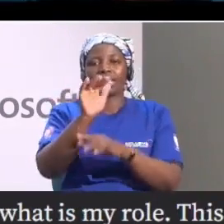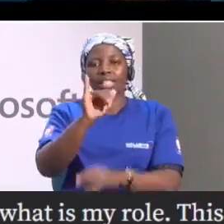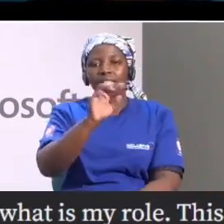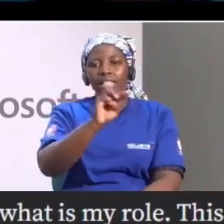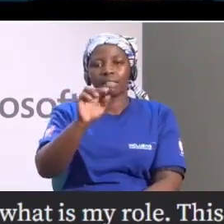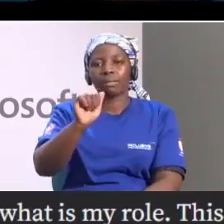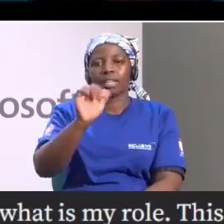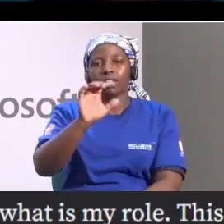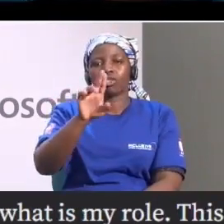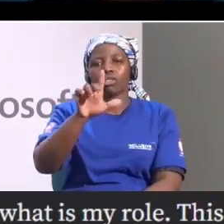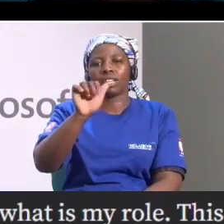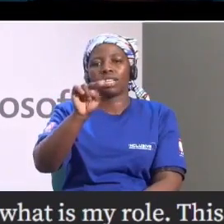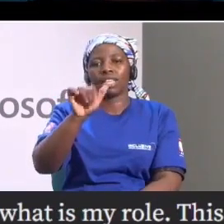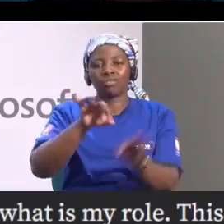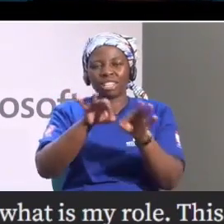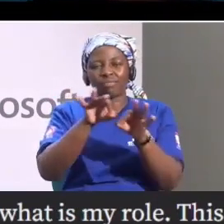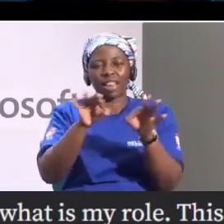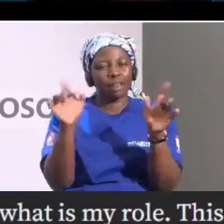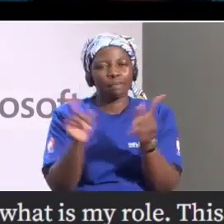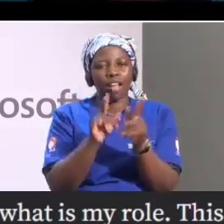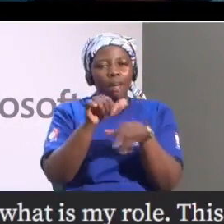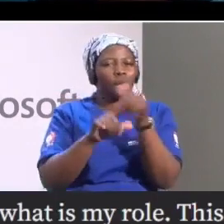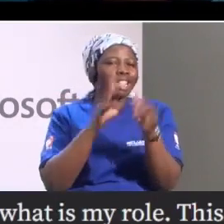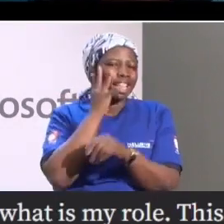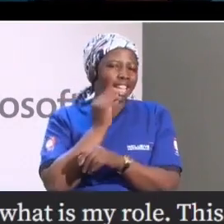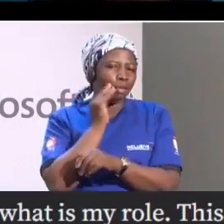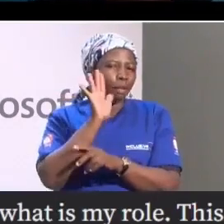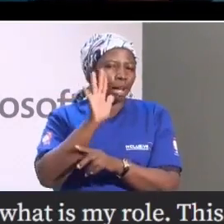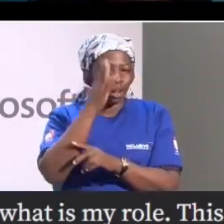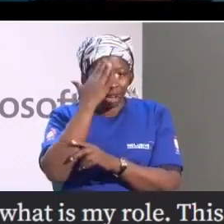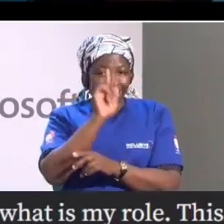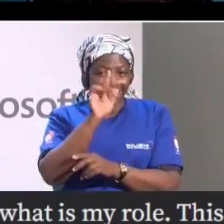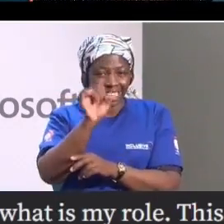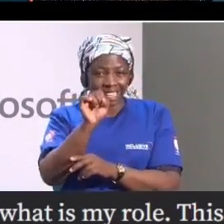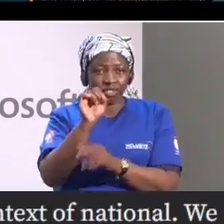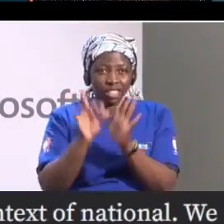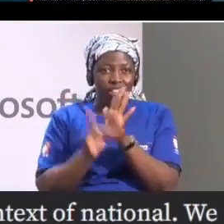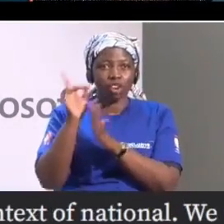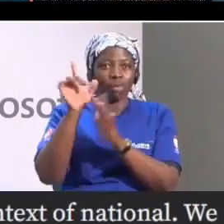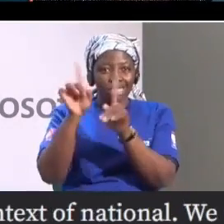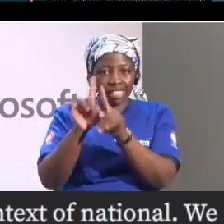our experience. Given that the KS was developed from and reflects